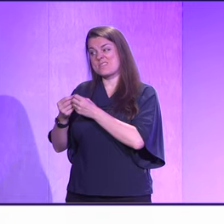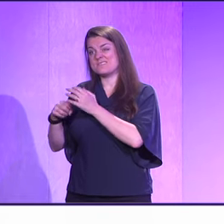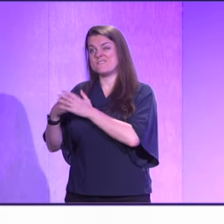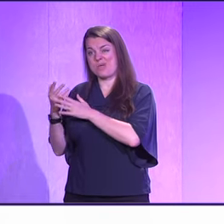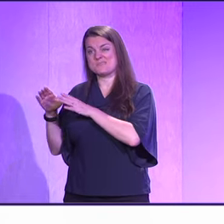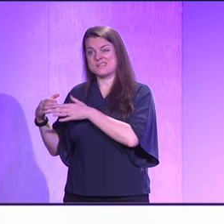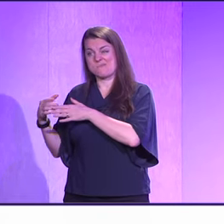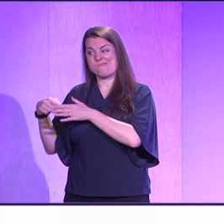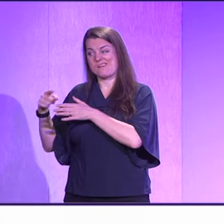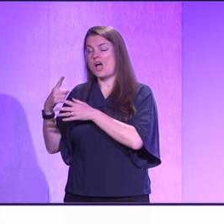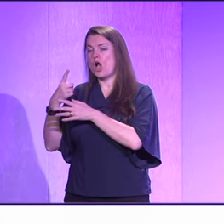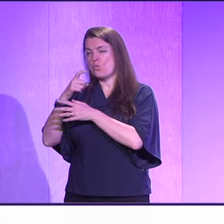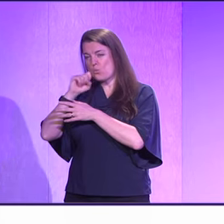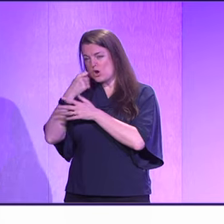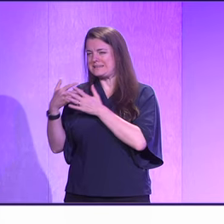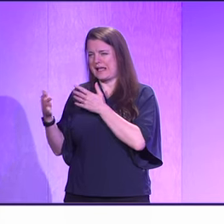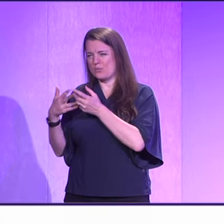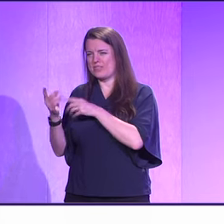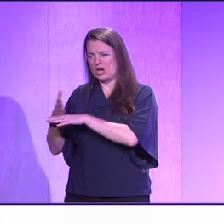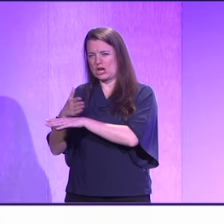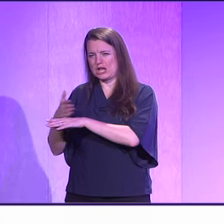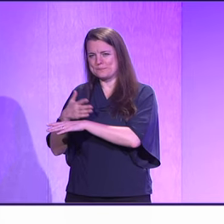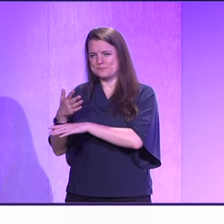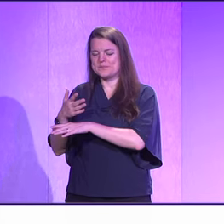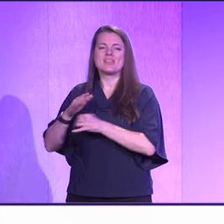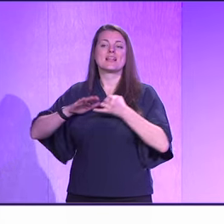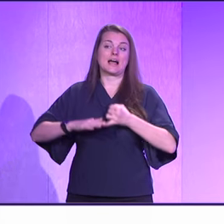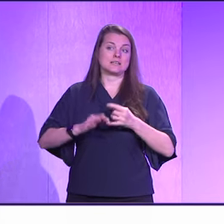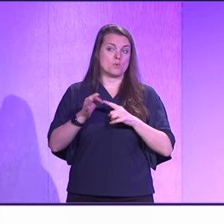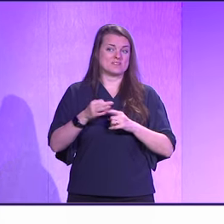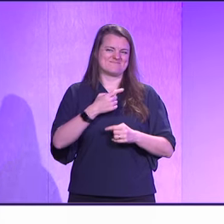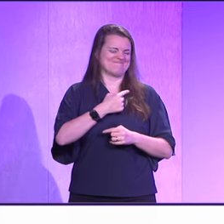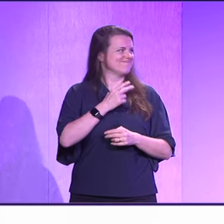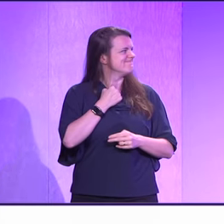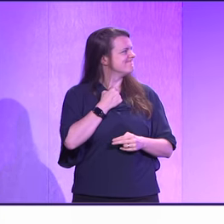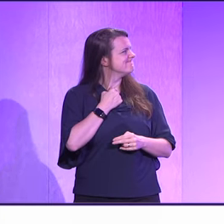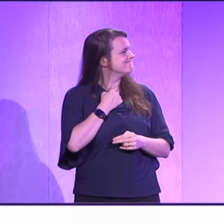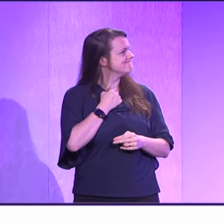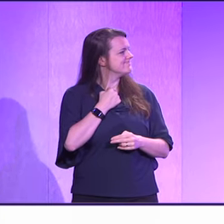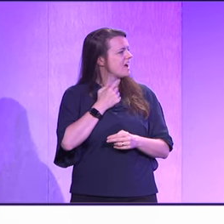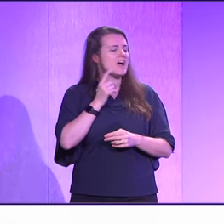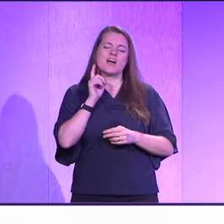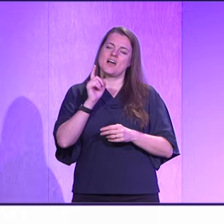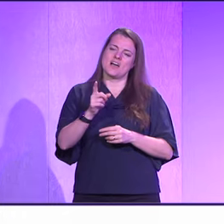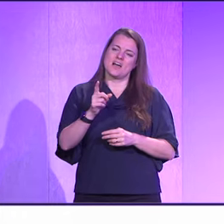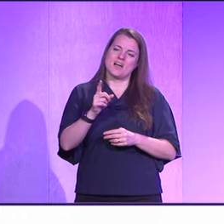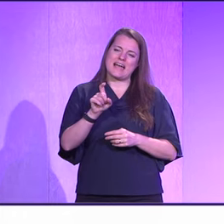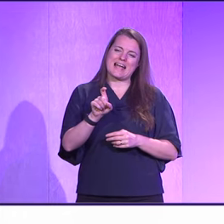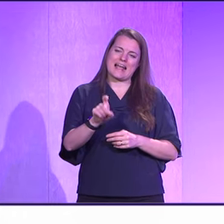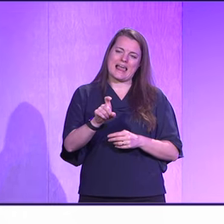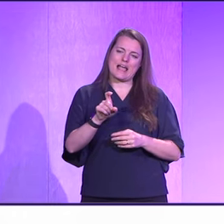sooner. And the last thing is, and this one kind of makes me a bit sad, the ClickOps isn't OK,